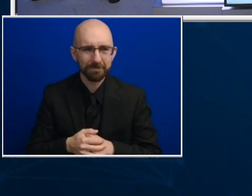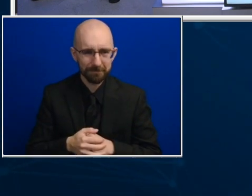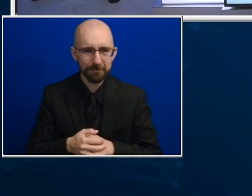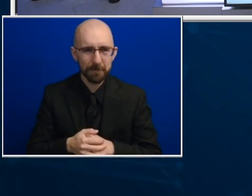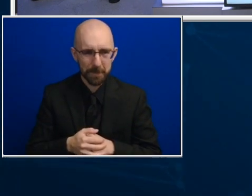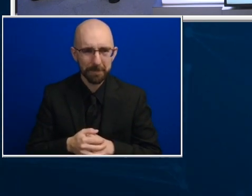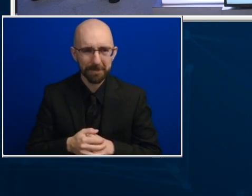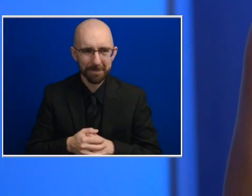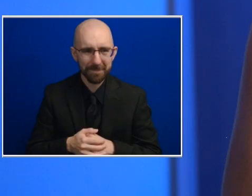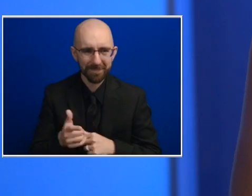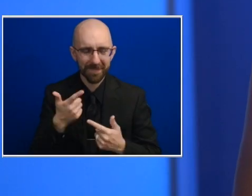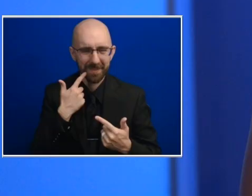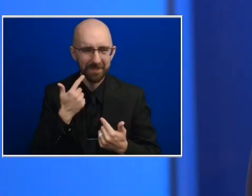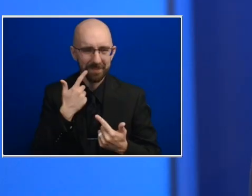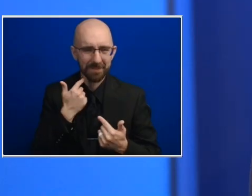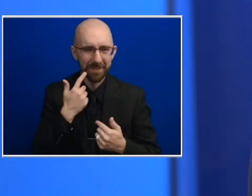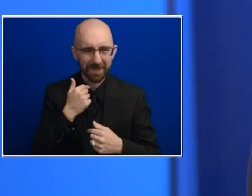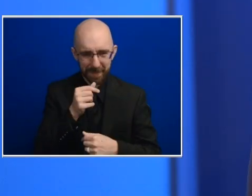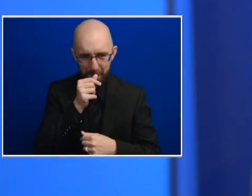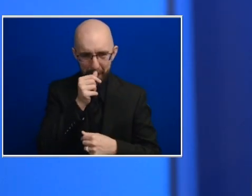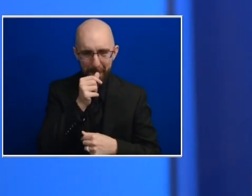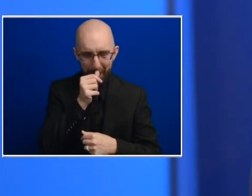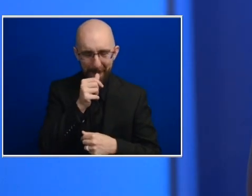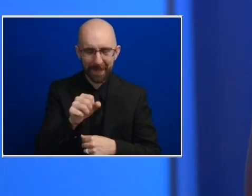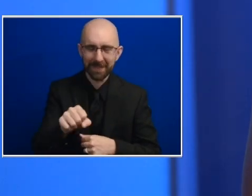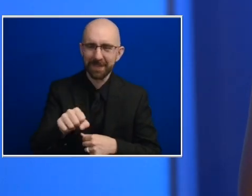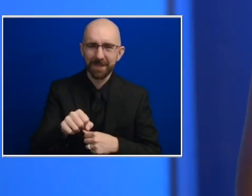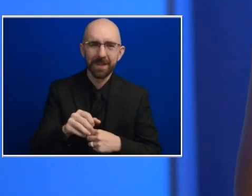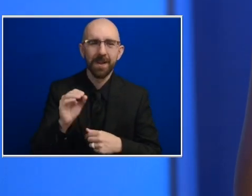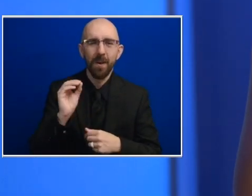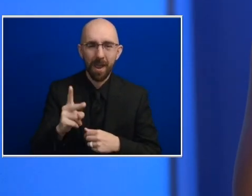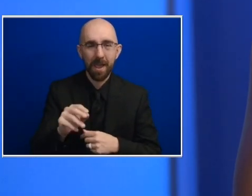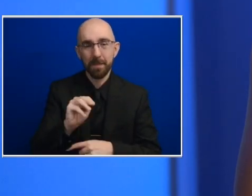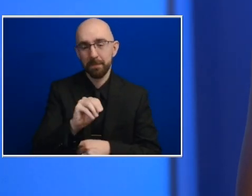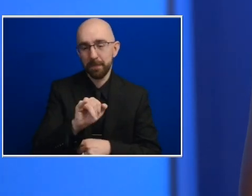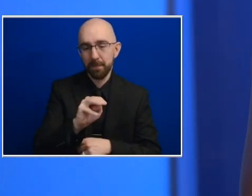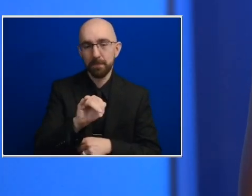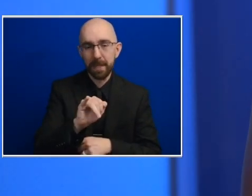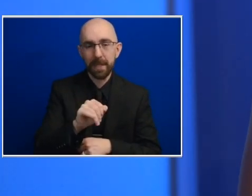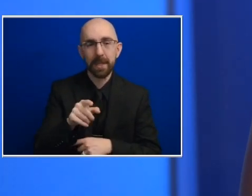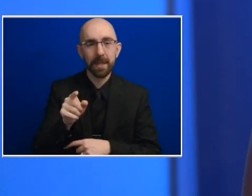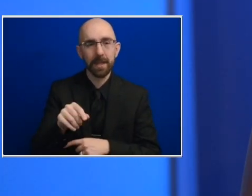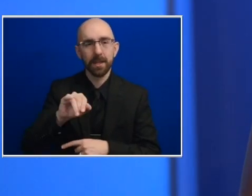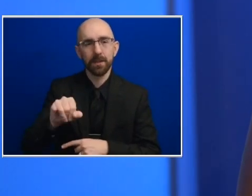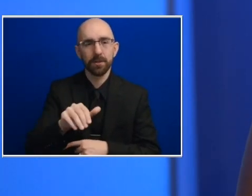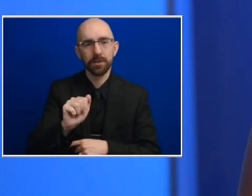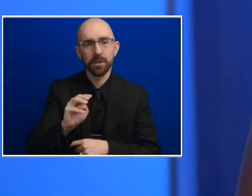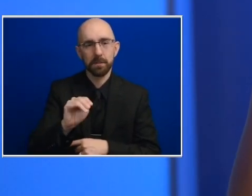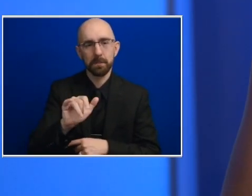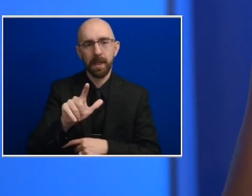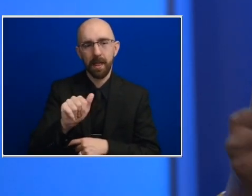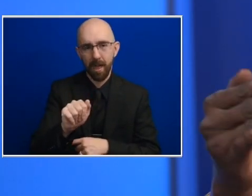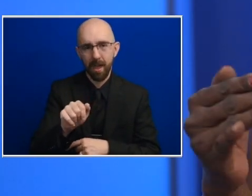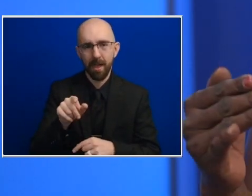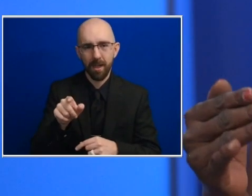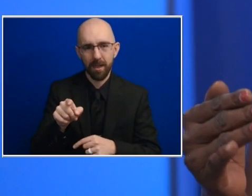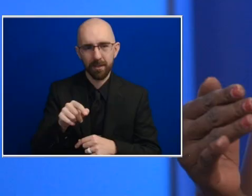you? Absolutely. Okay, Mimi is Jamila. Her name is Jamila.